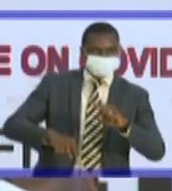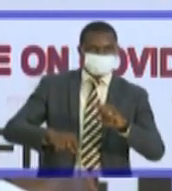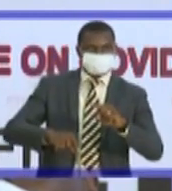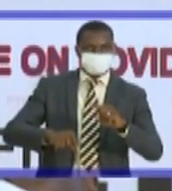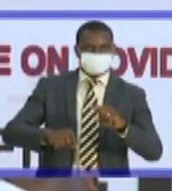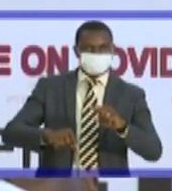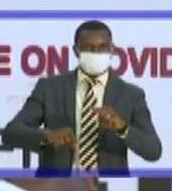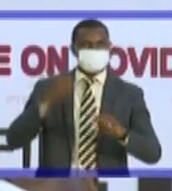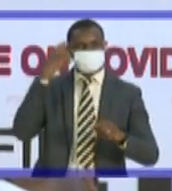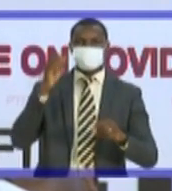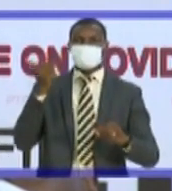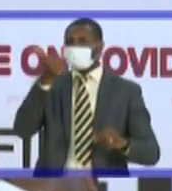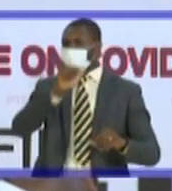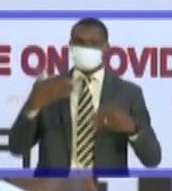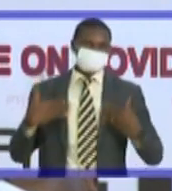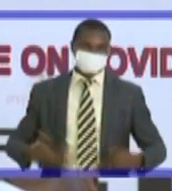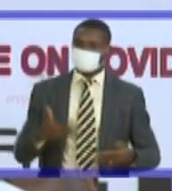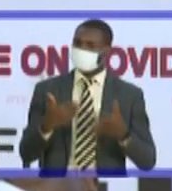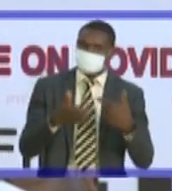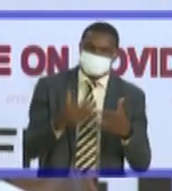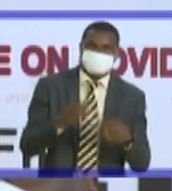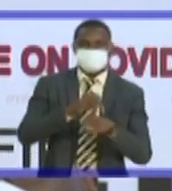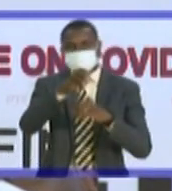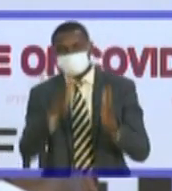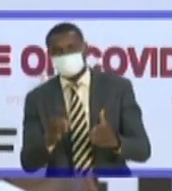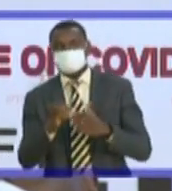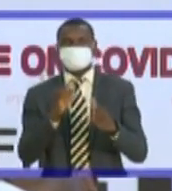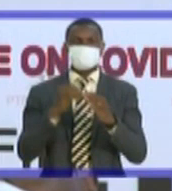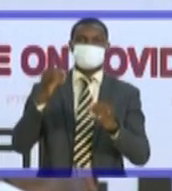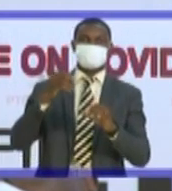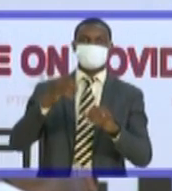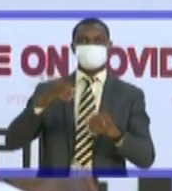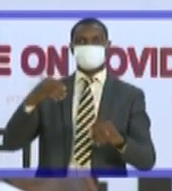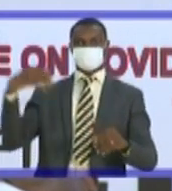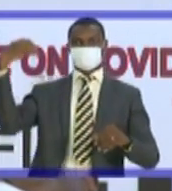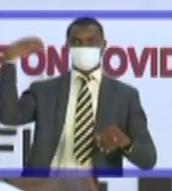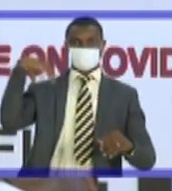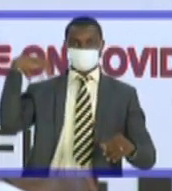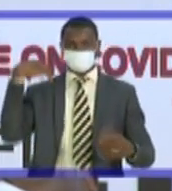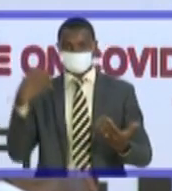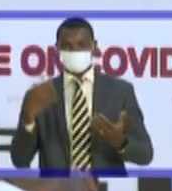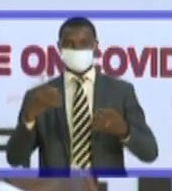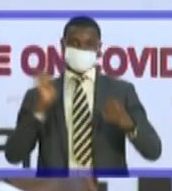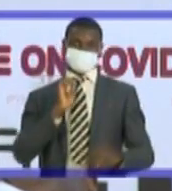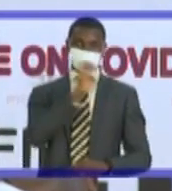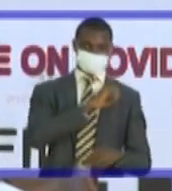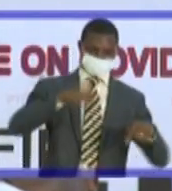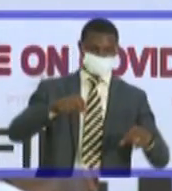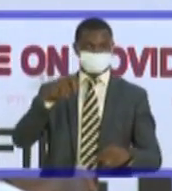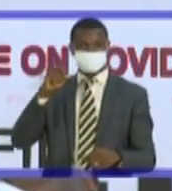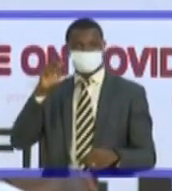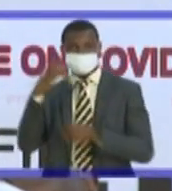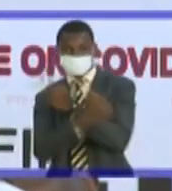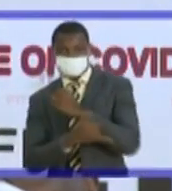anybody, be a minister or a chief executive in this country, to divert funds that have